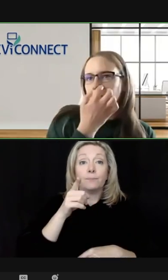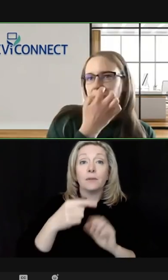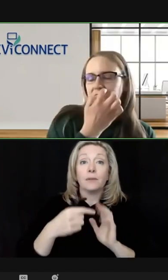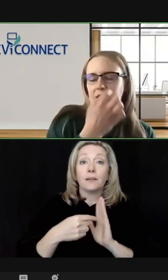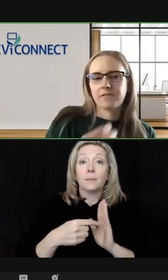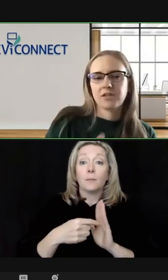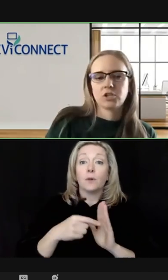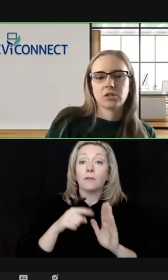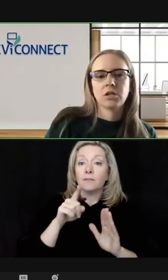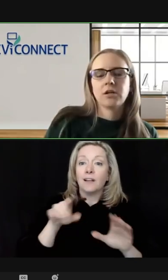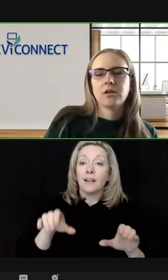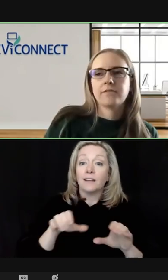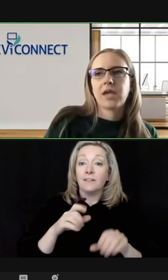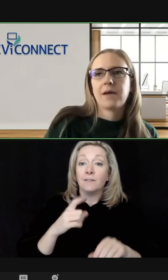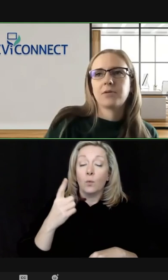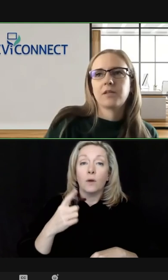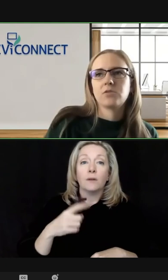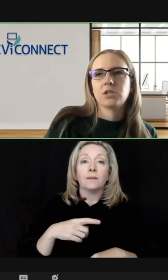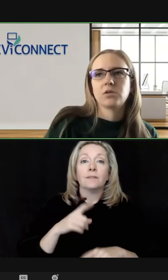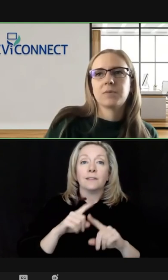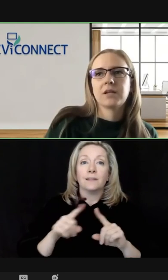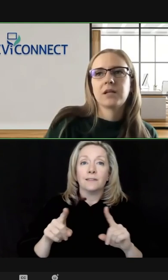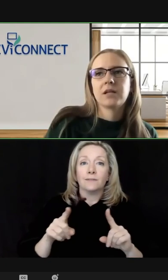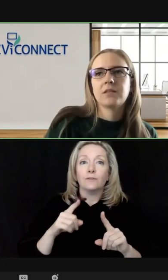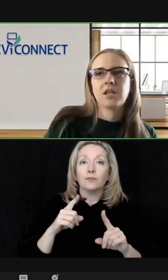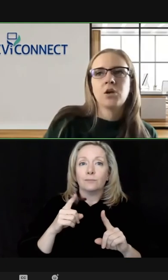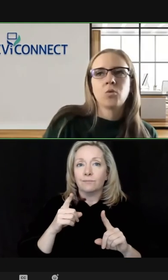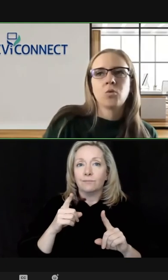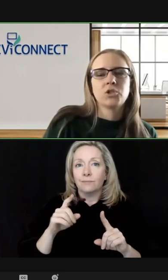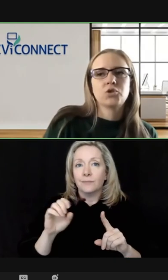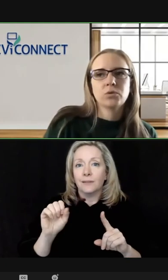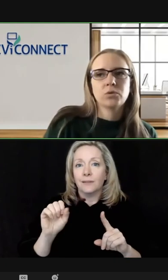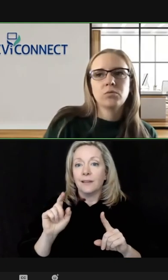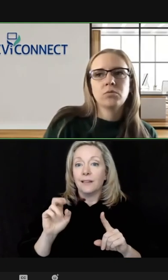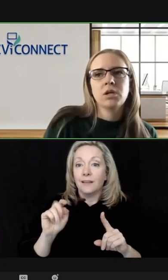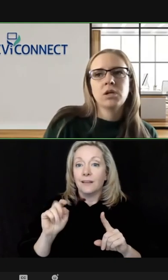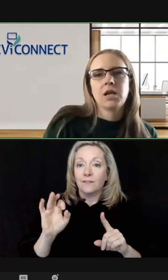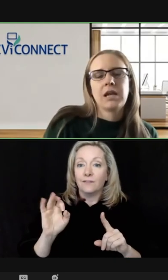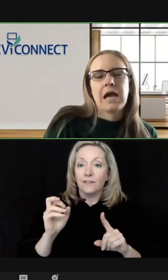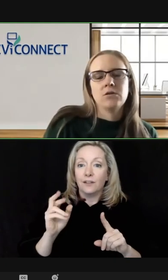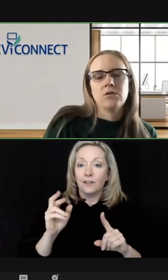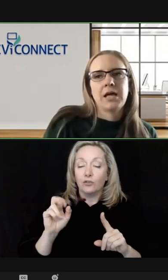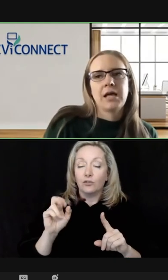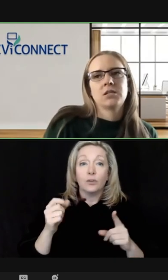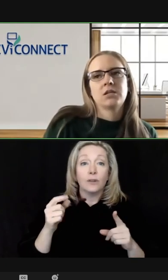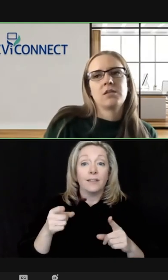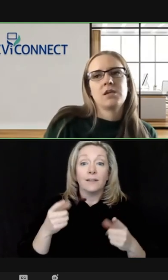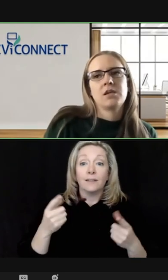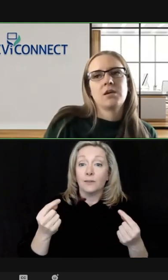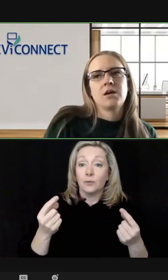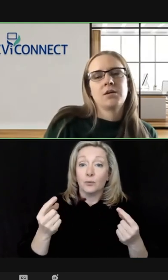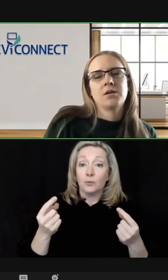with some salient feature vocabulary that you can use. But in the activity, we drew and